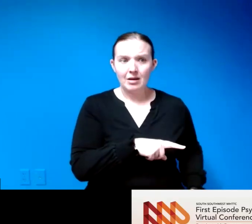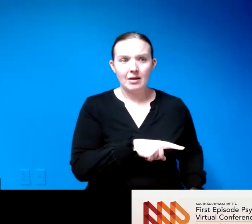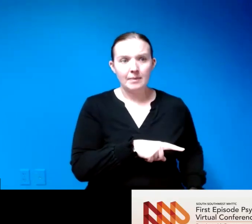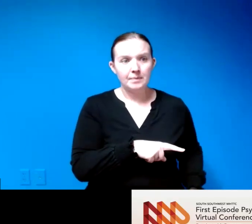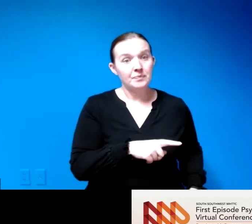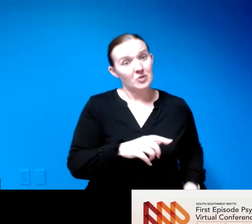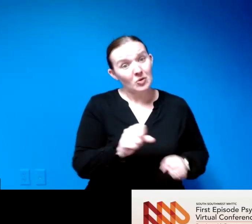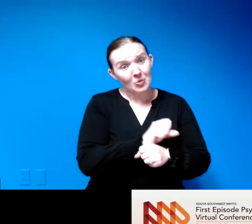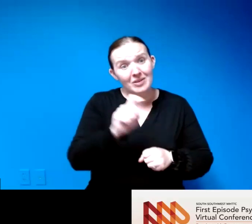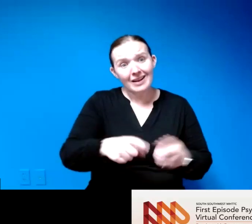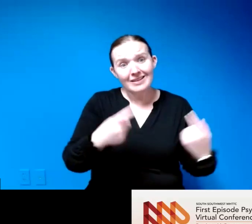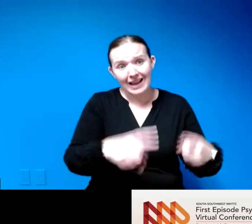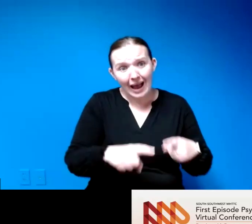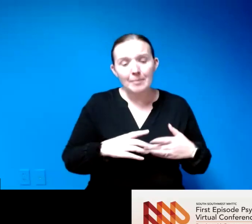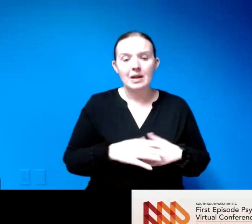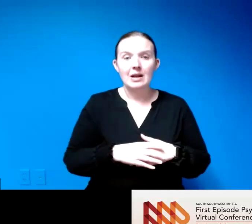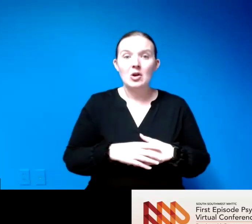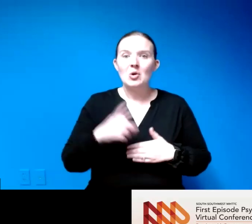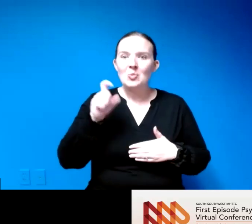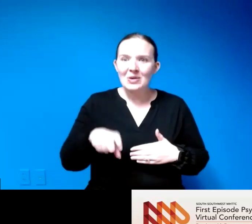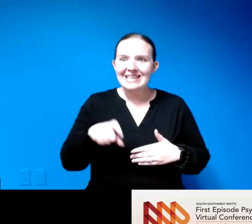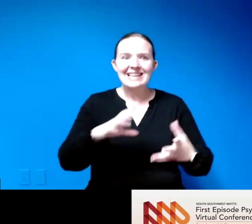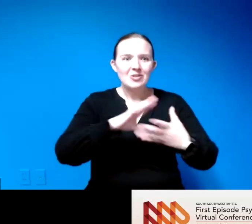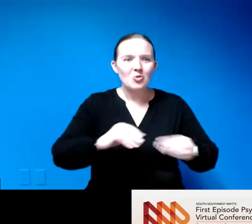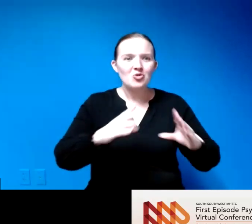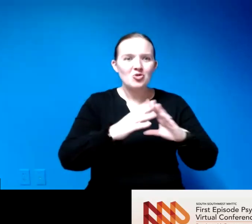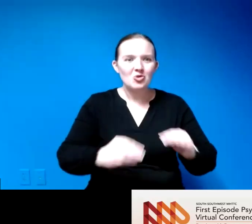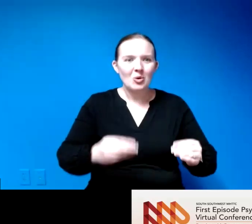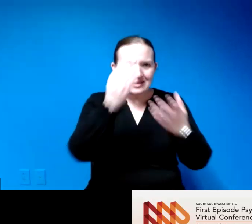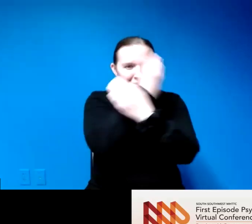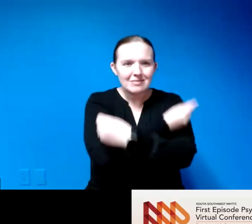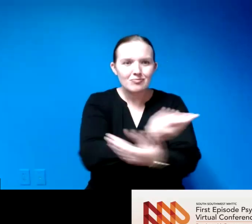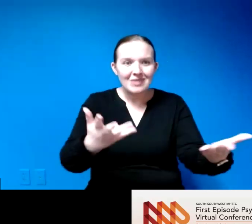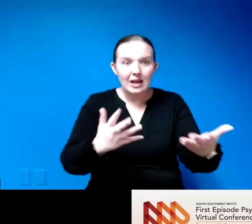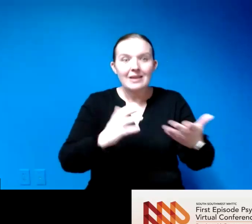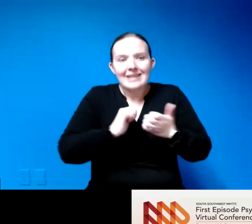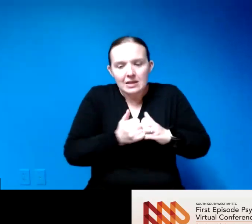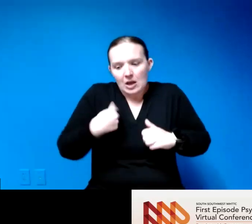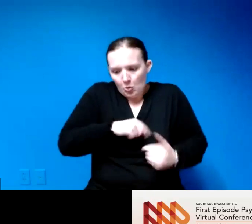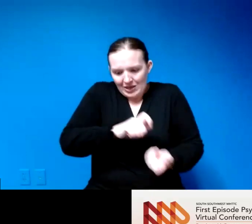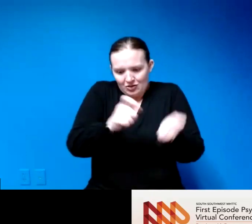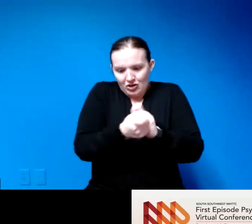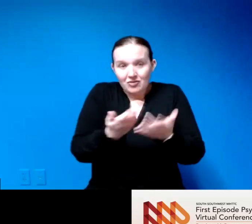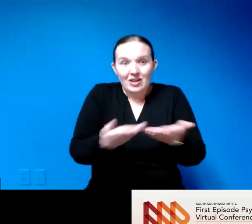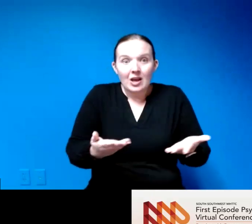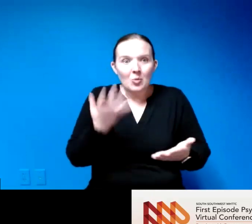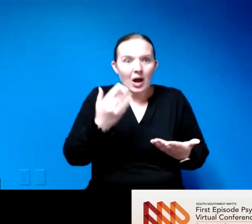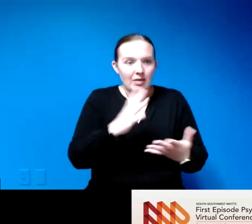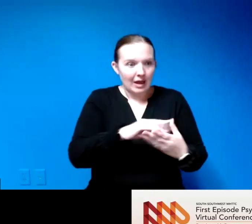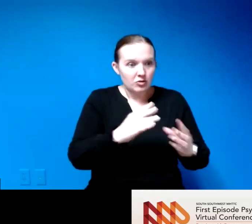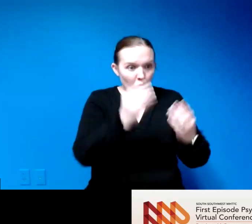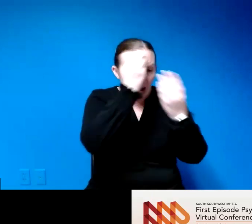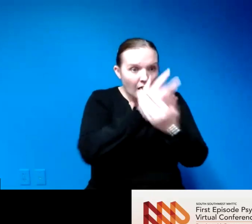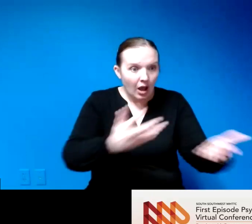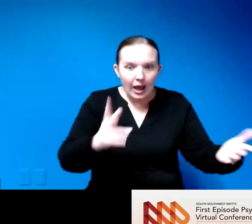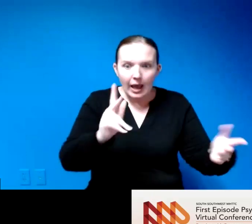be done. And I go back to the power of sharing stories, because this is how change comes about. The stories touch our humanity,